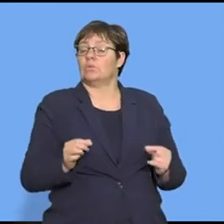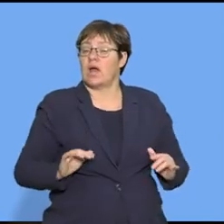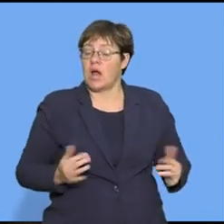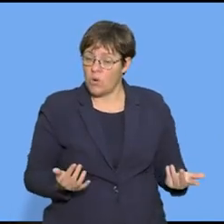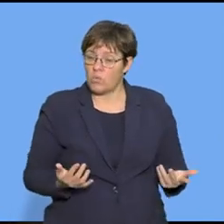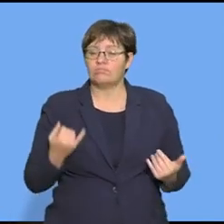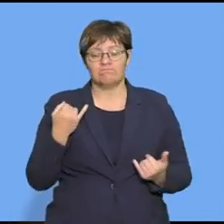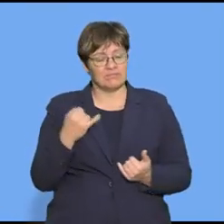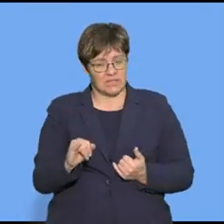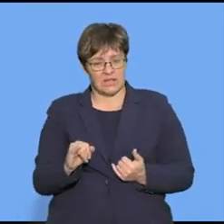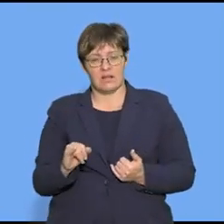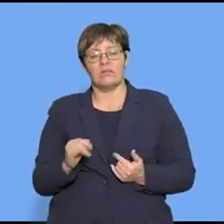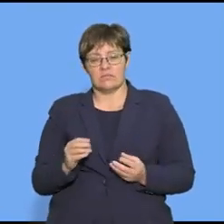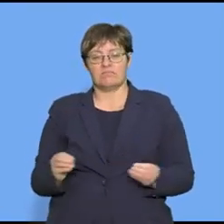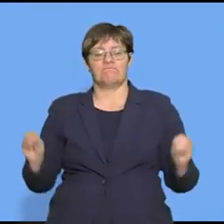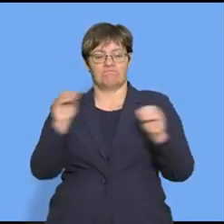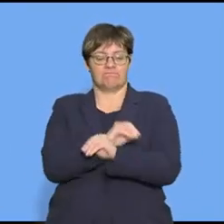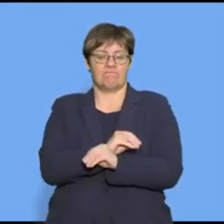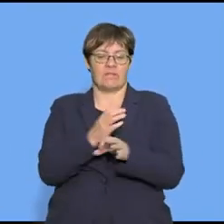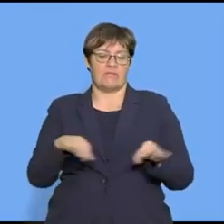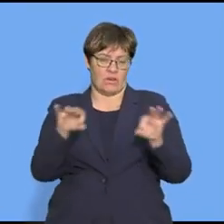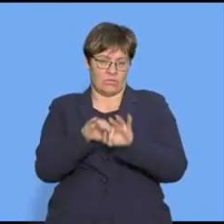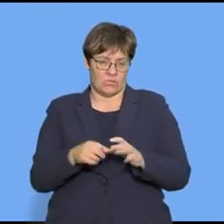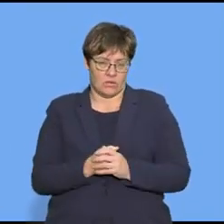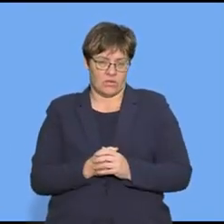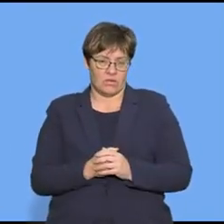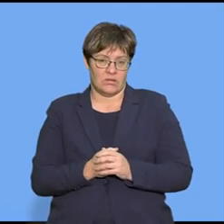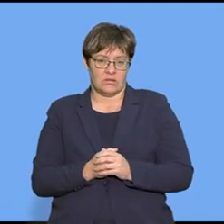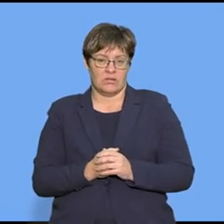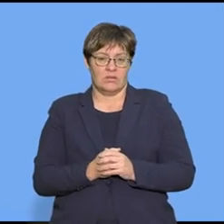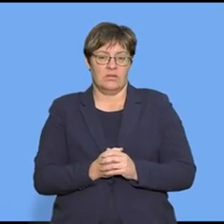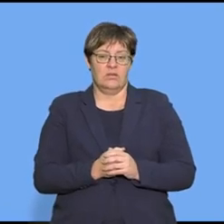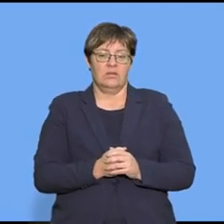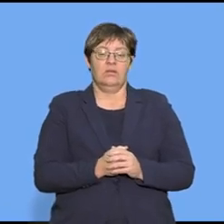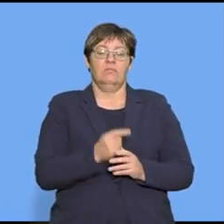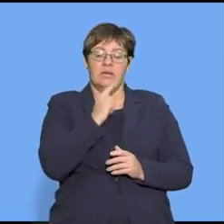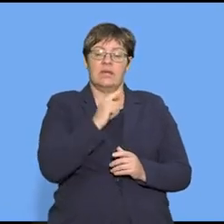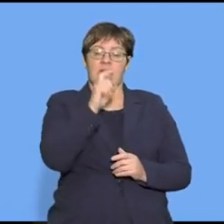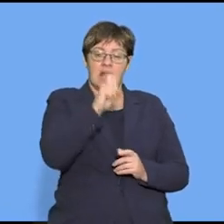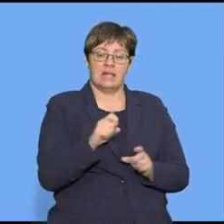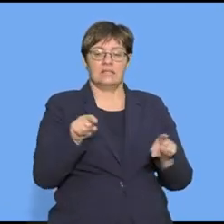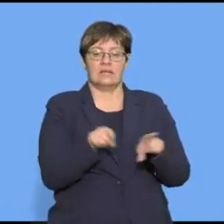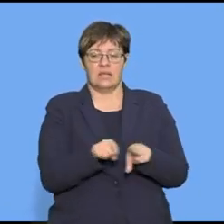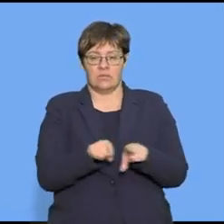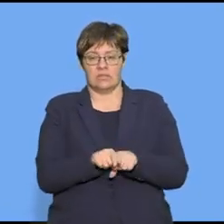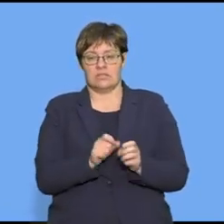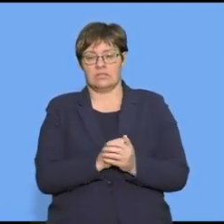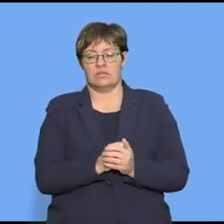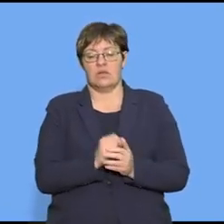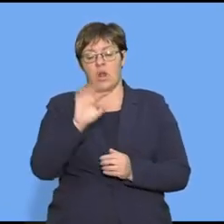that, still, you interchange the values. So this becomes x is equals